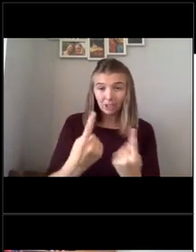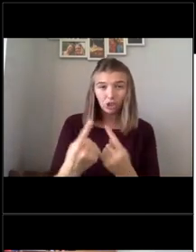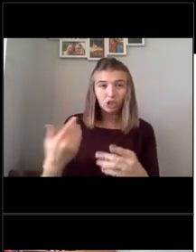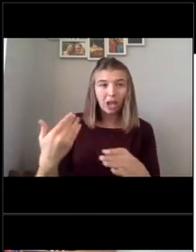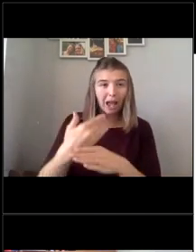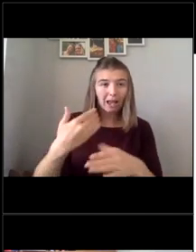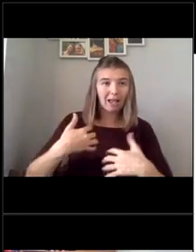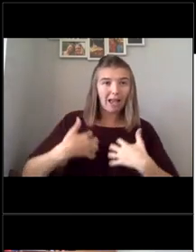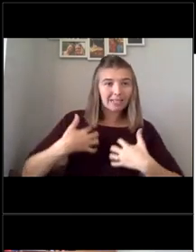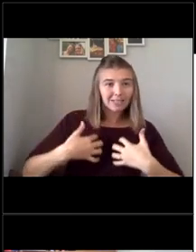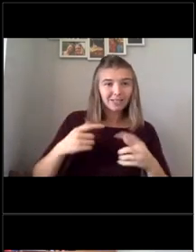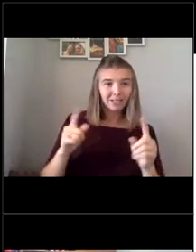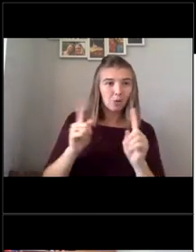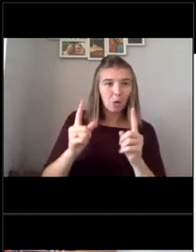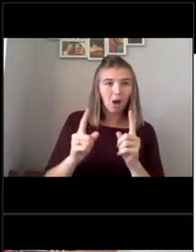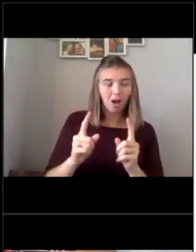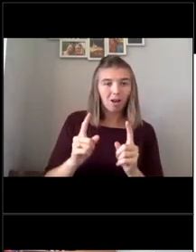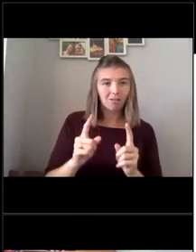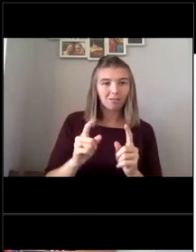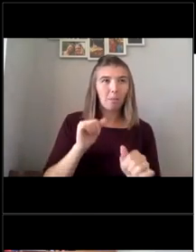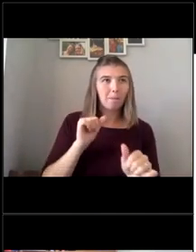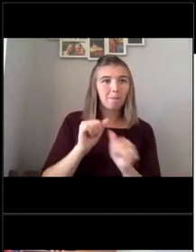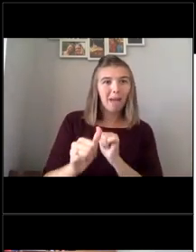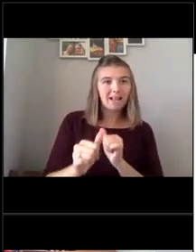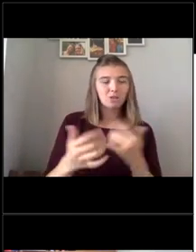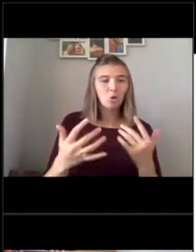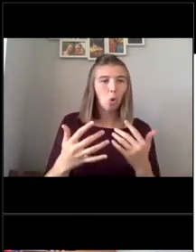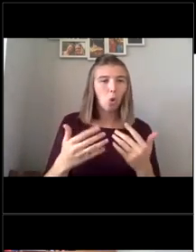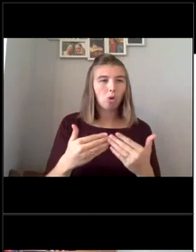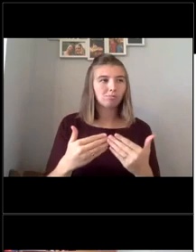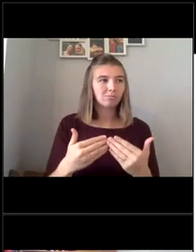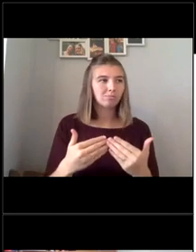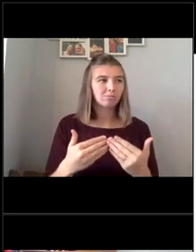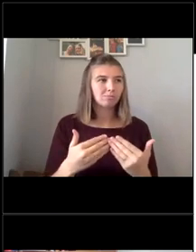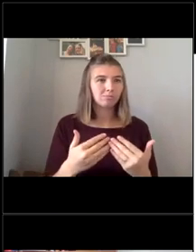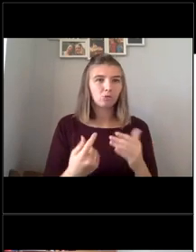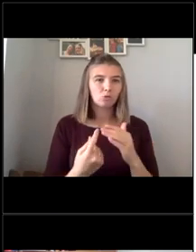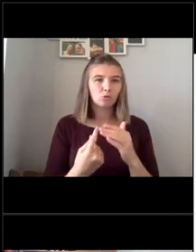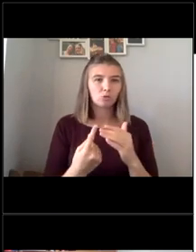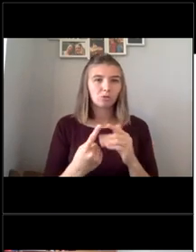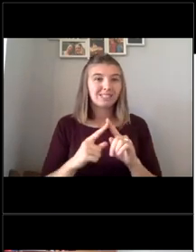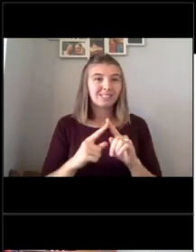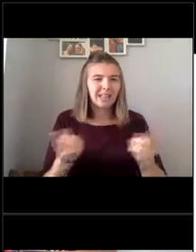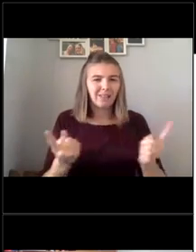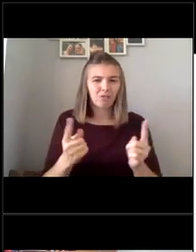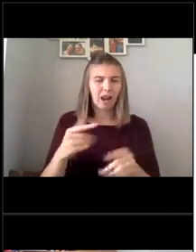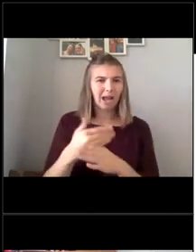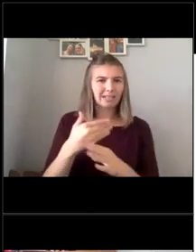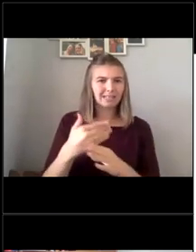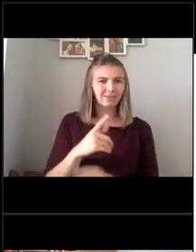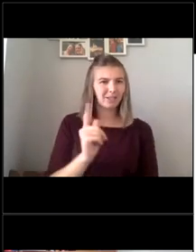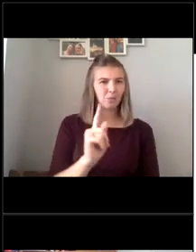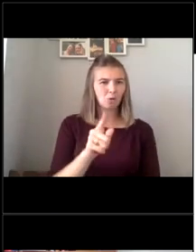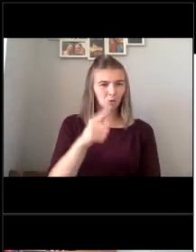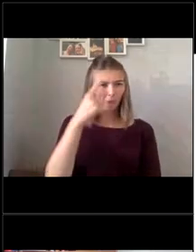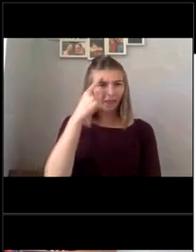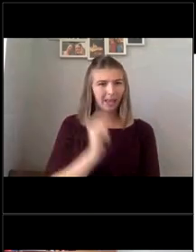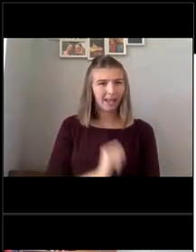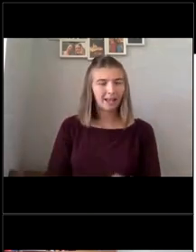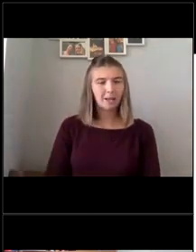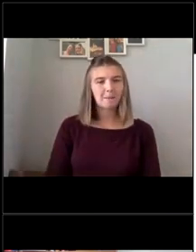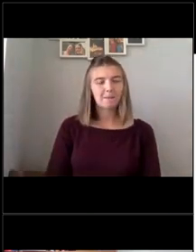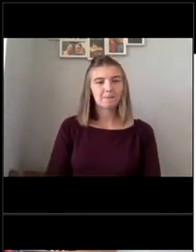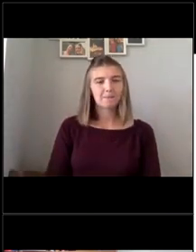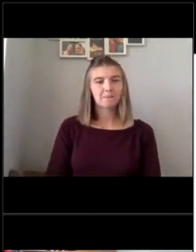most surprising, or perhaps the one that you didn't expect to enjoy, but you enjoyed the most? A lot of the art sort of